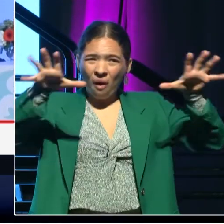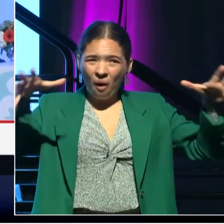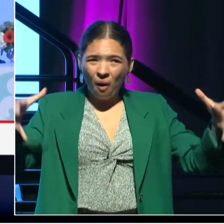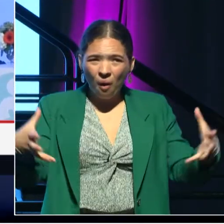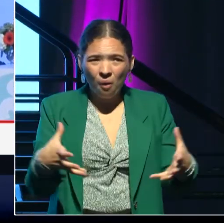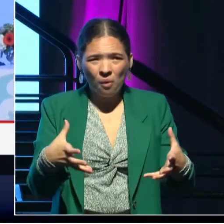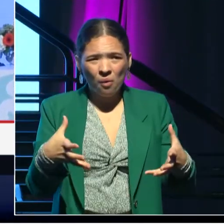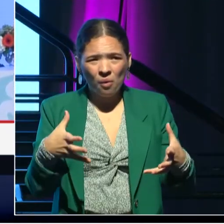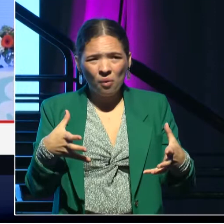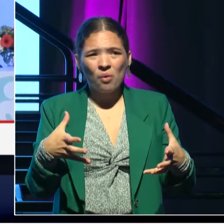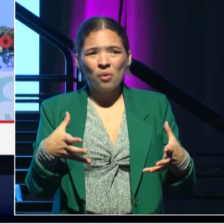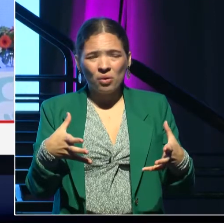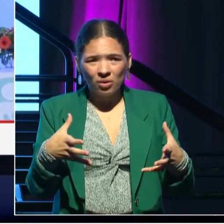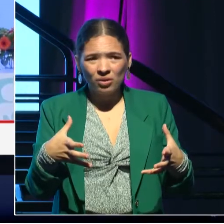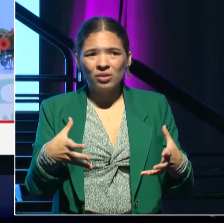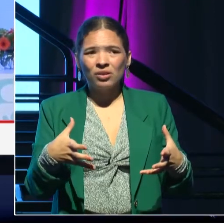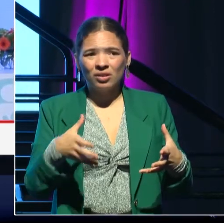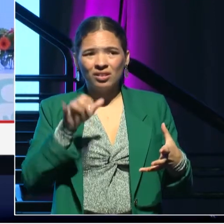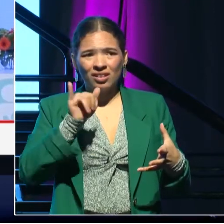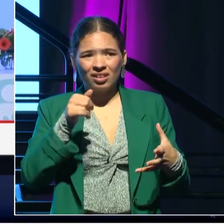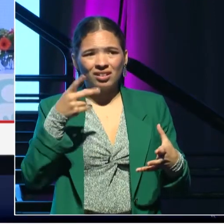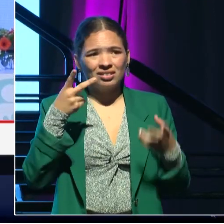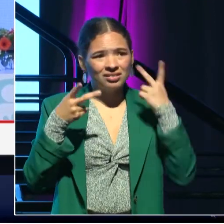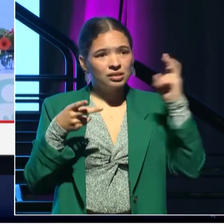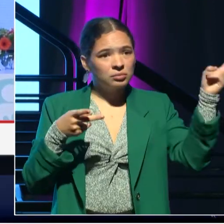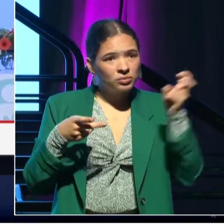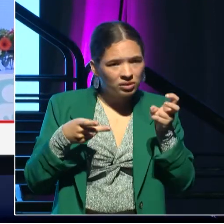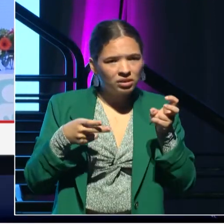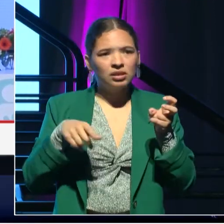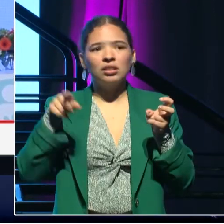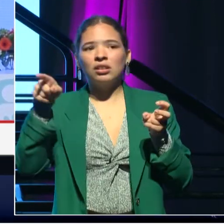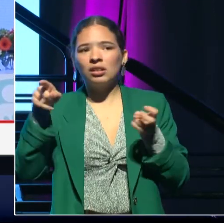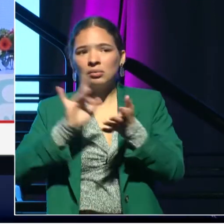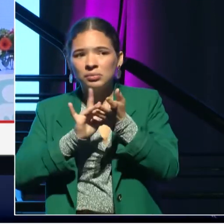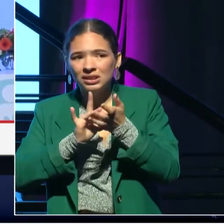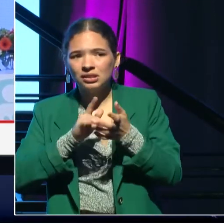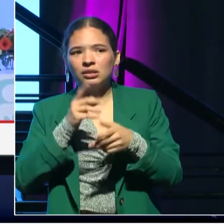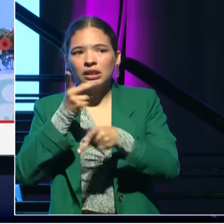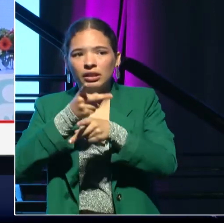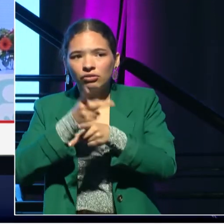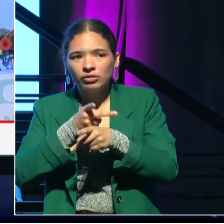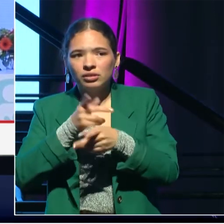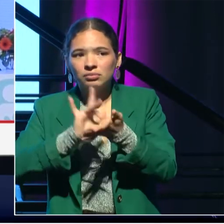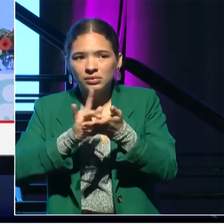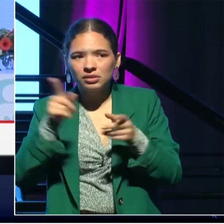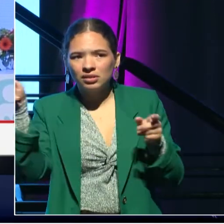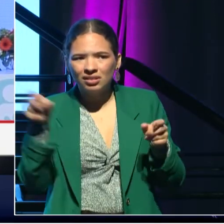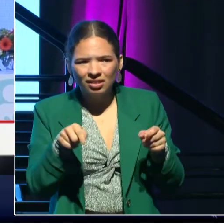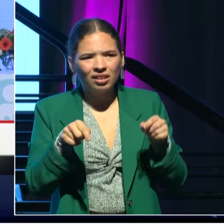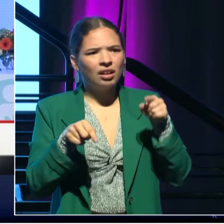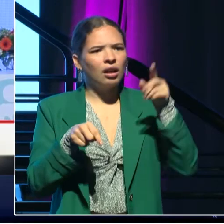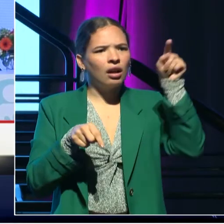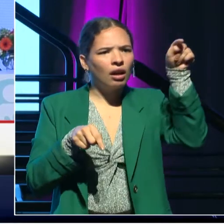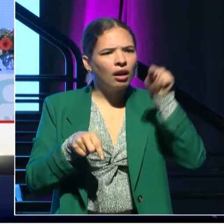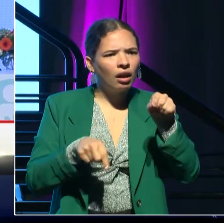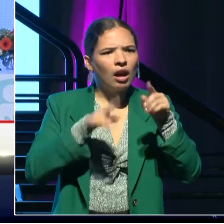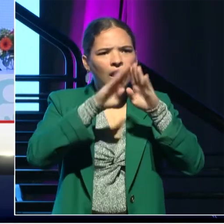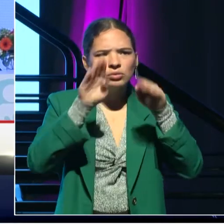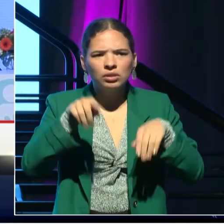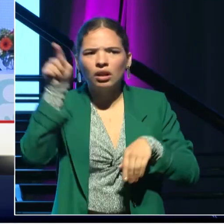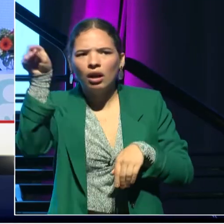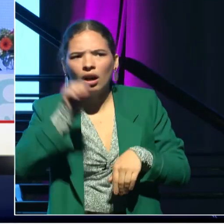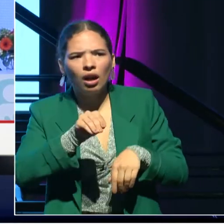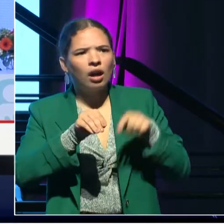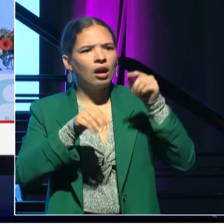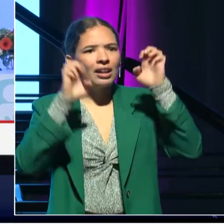bringing in transportation, you're bringing in Medicaid, you're bringing in all these other entities, housing, education. We are not going to make